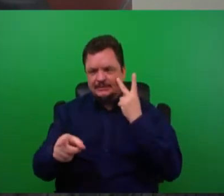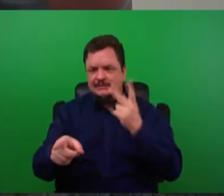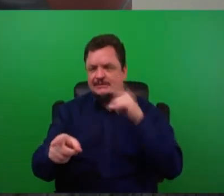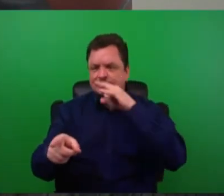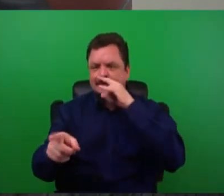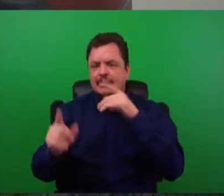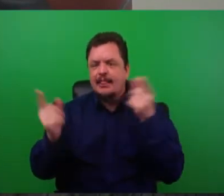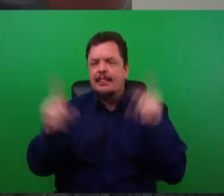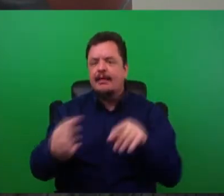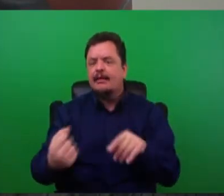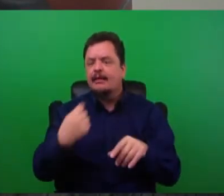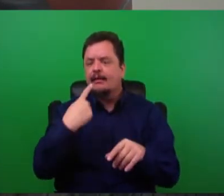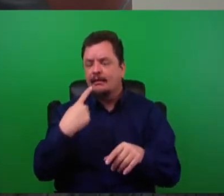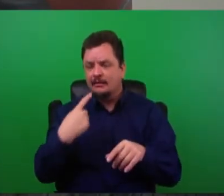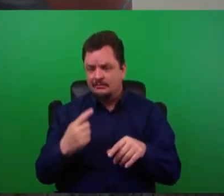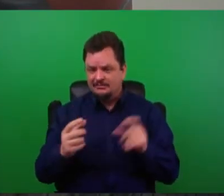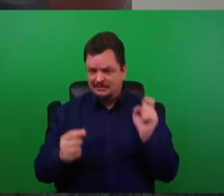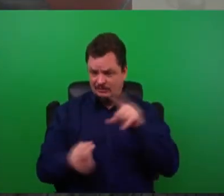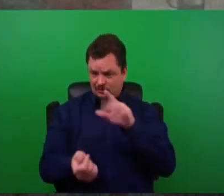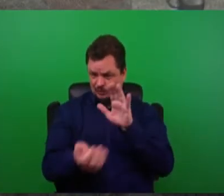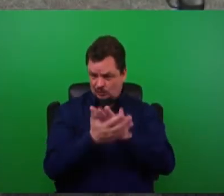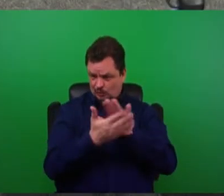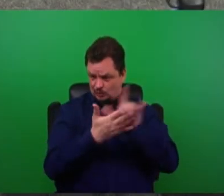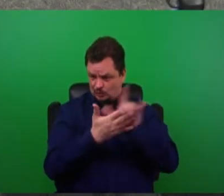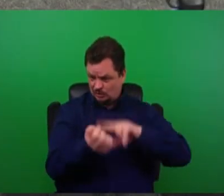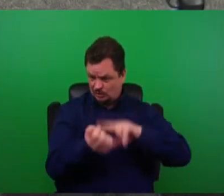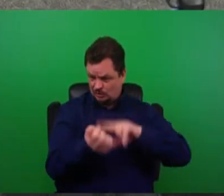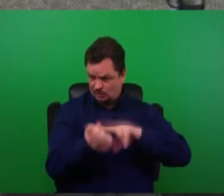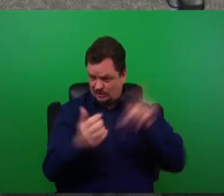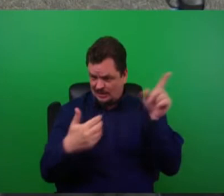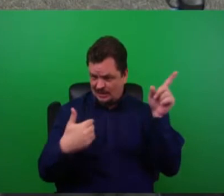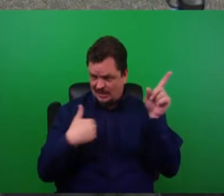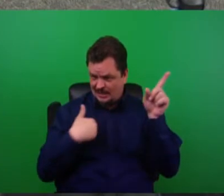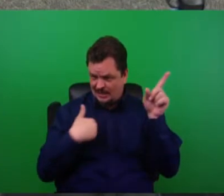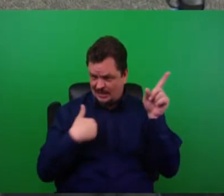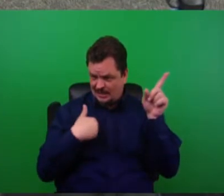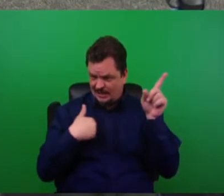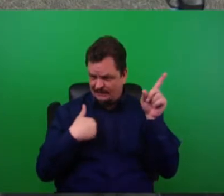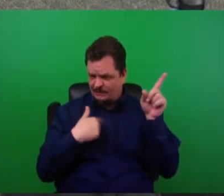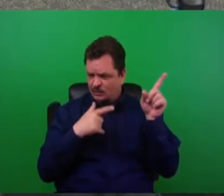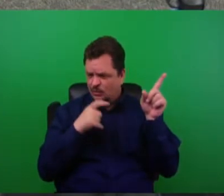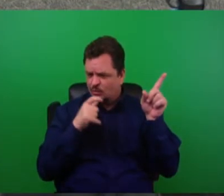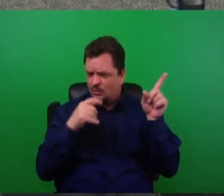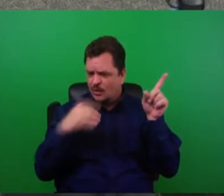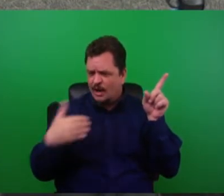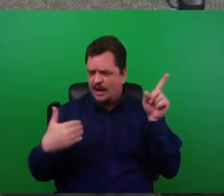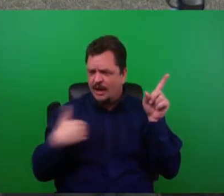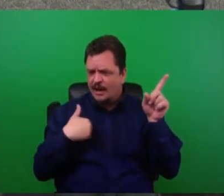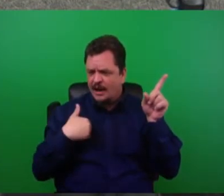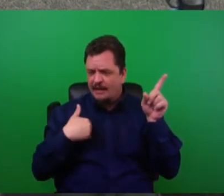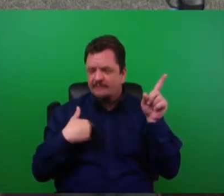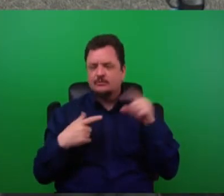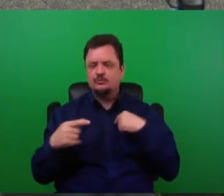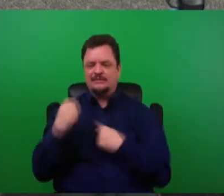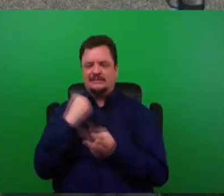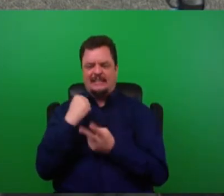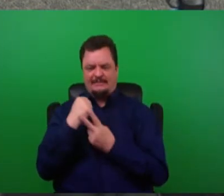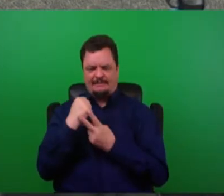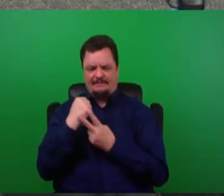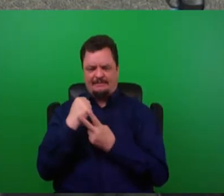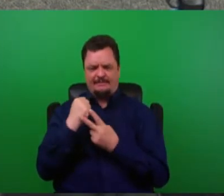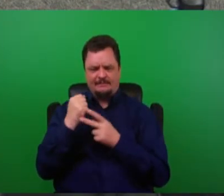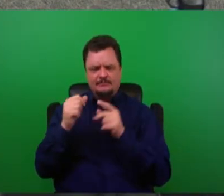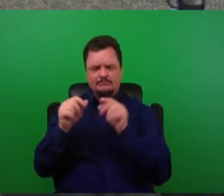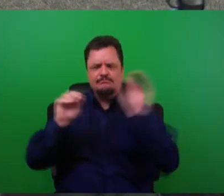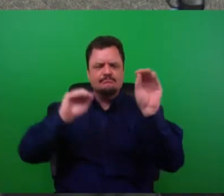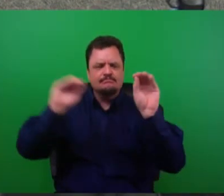nurse? Who has it? So we store in a couple of key locations. So there's a couple of people that have it. High schools, we know that our